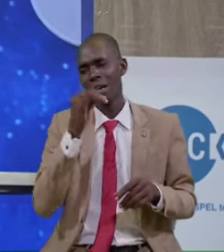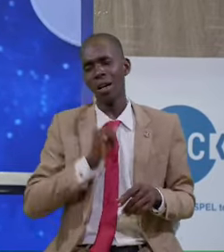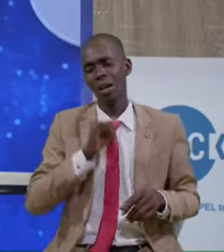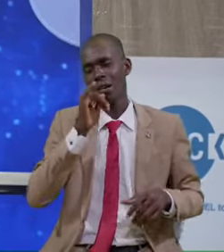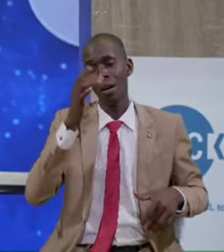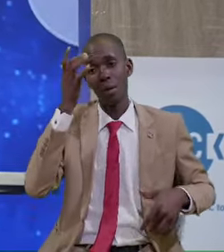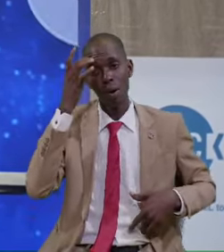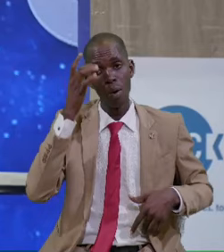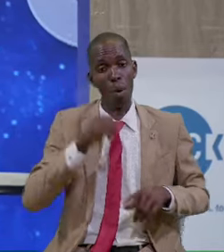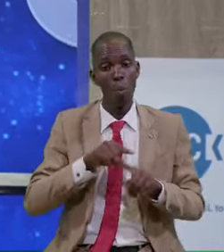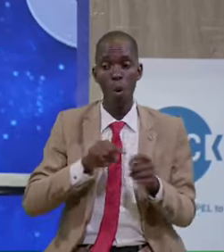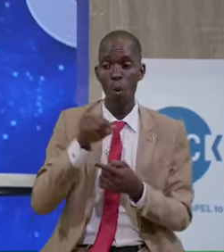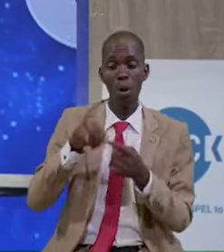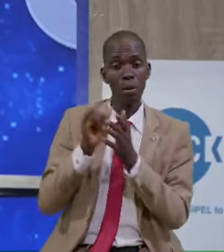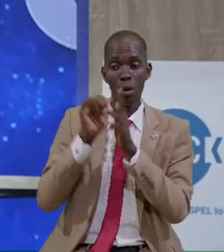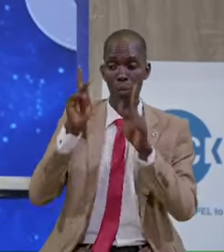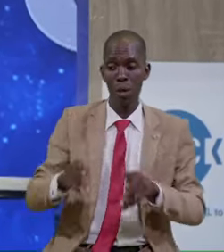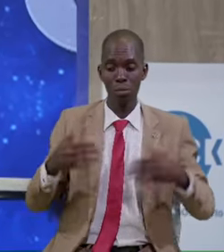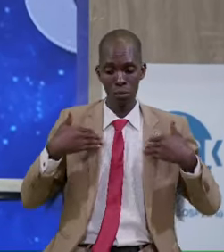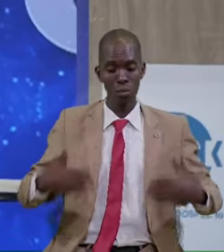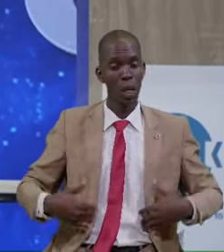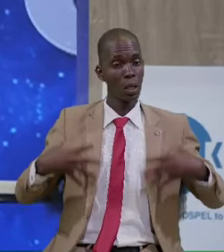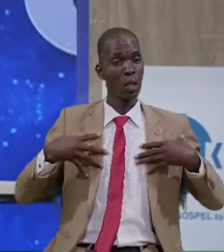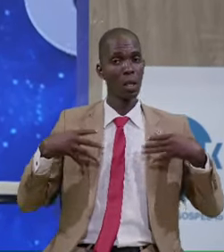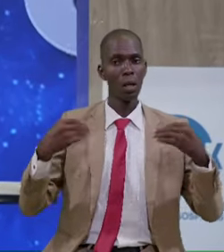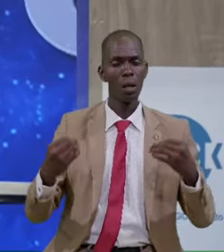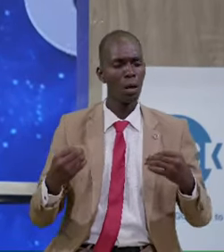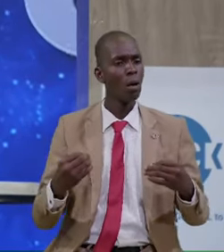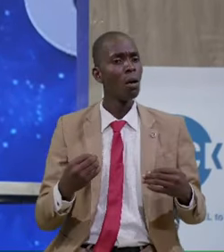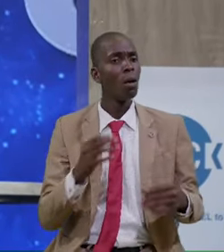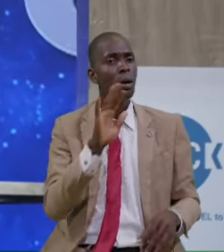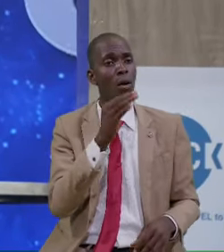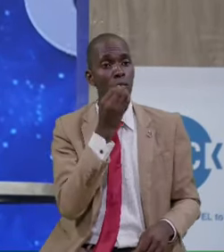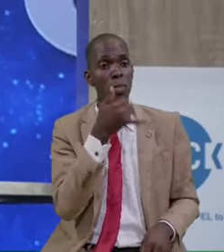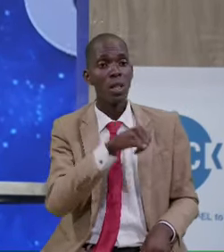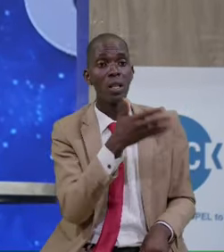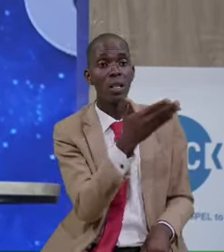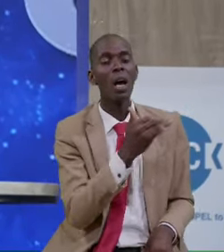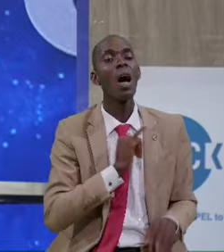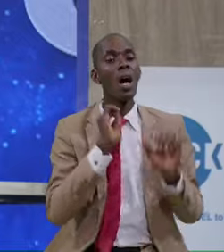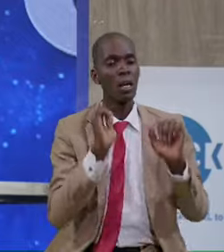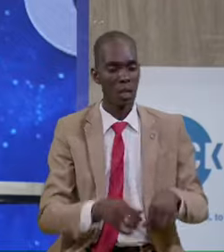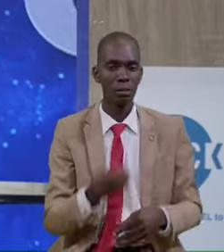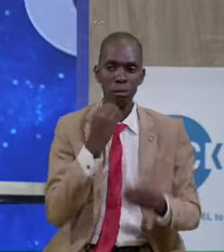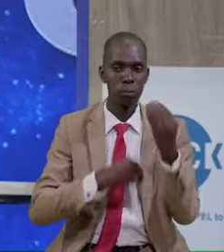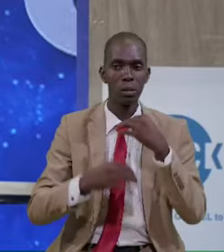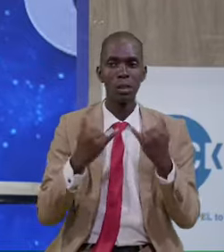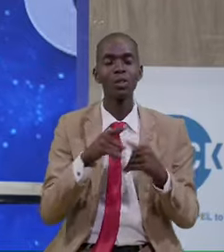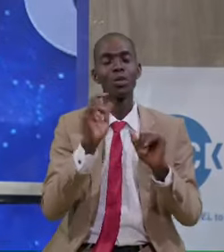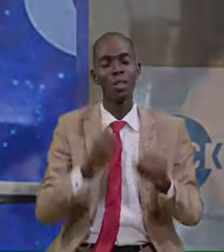he feels well, he'll say, is that food still there? I can eat now. You can eat